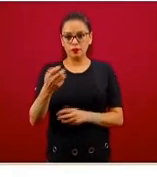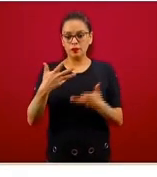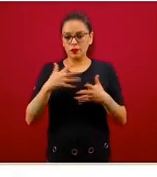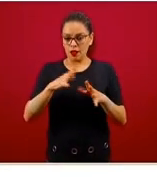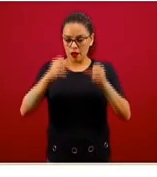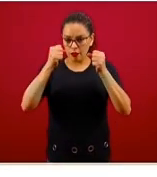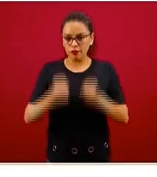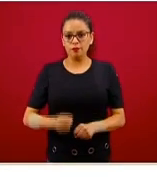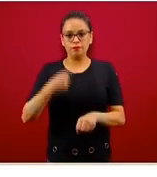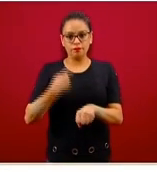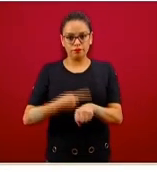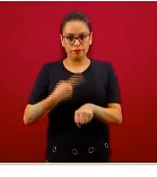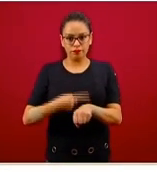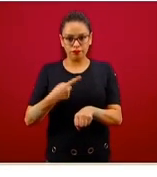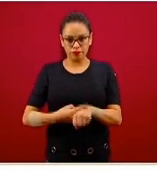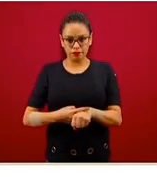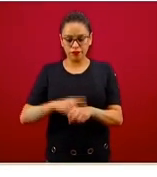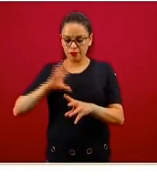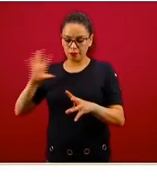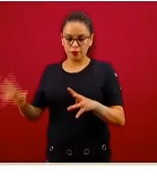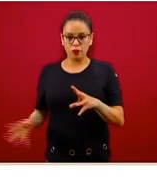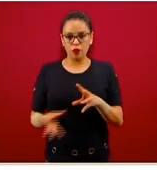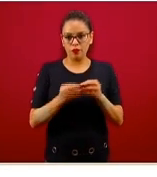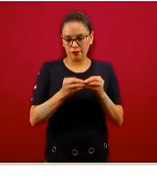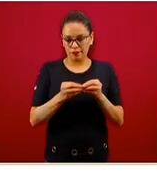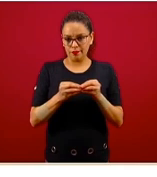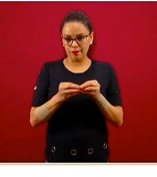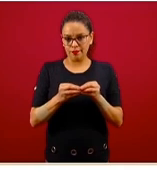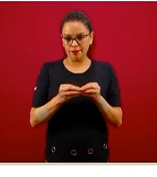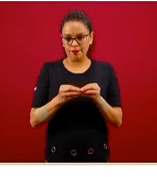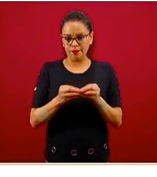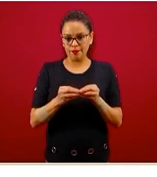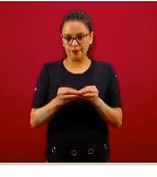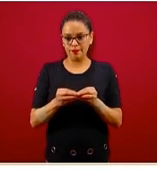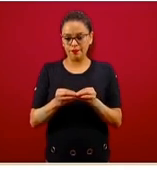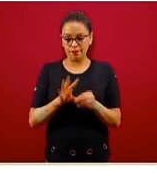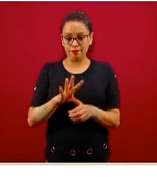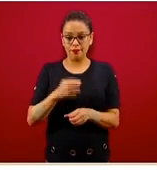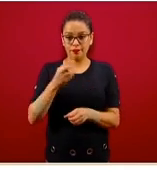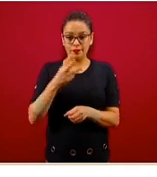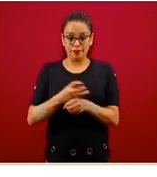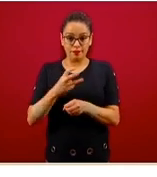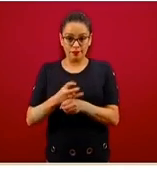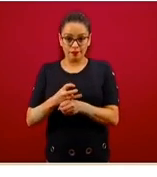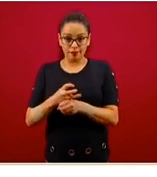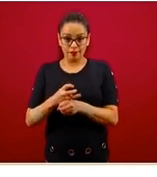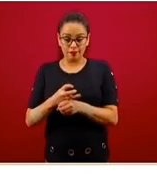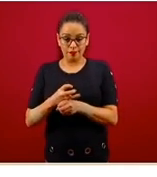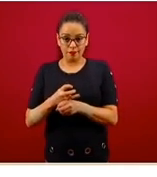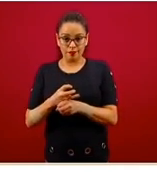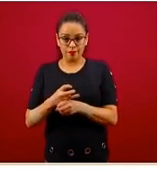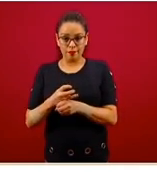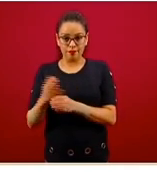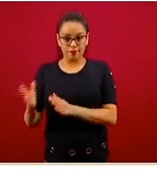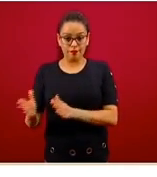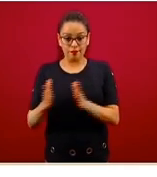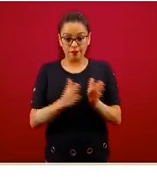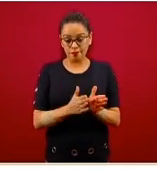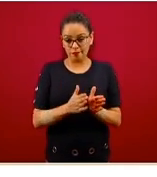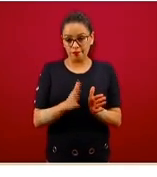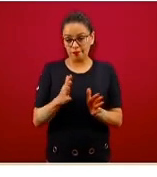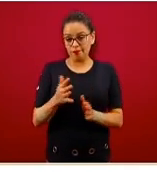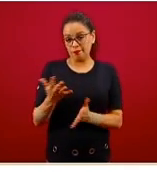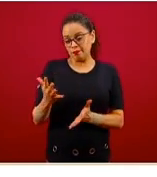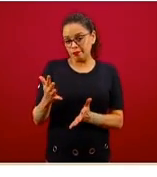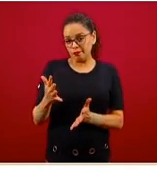Representation. The national data we have to this day, up to now,